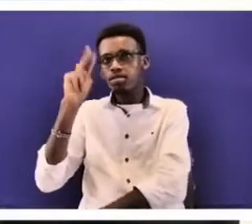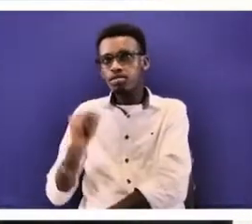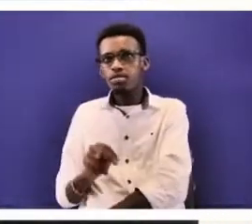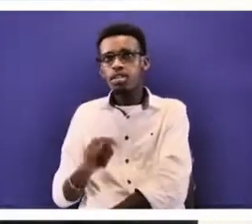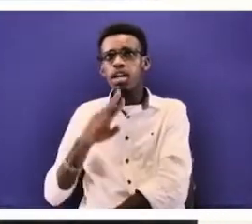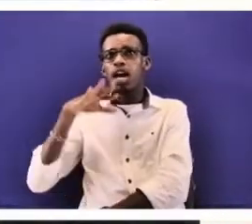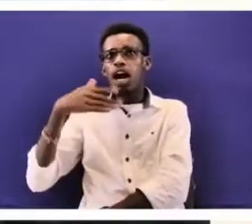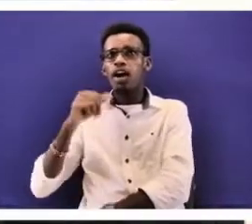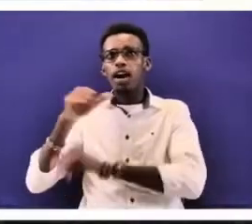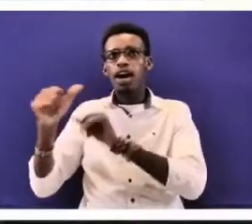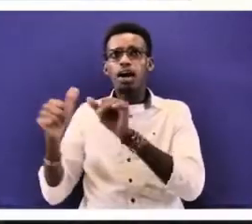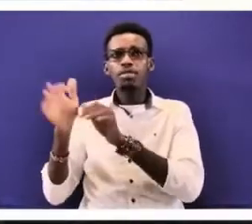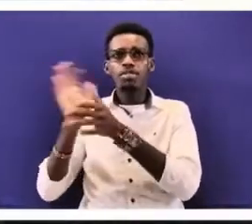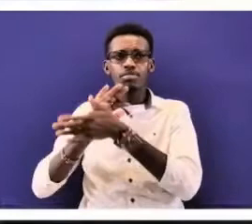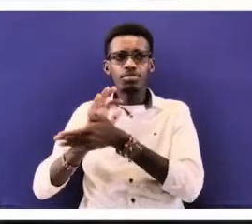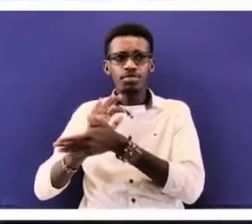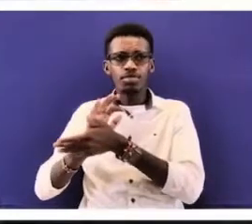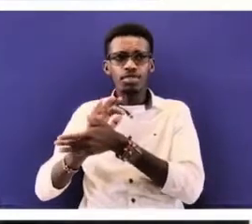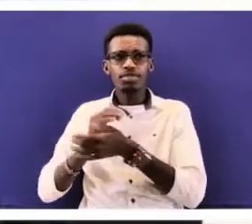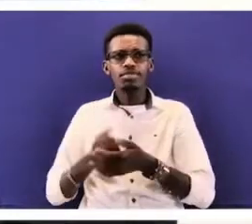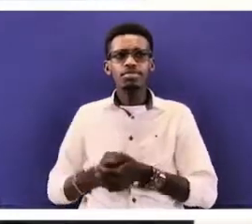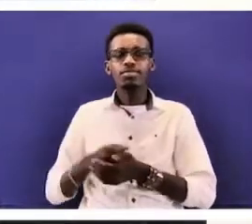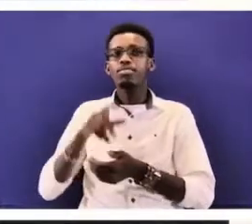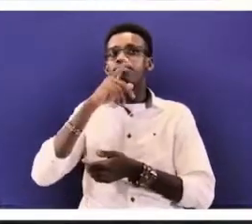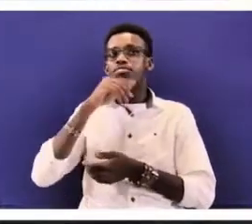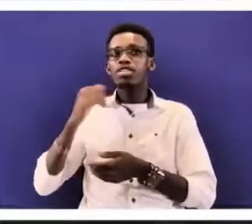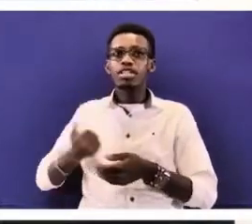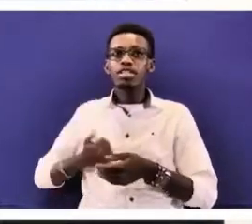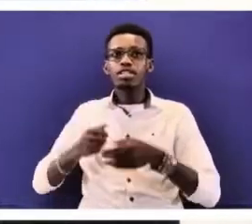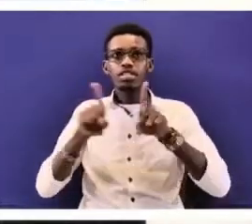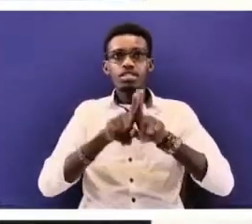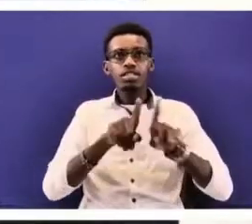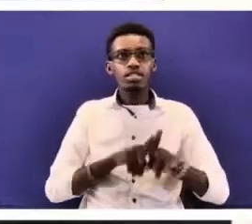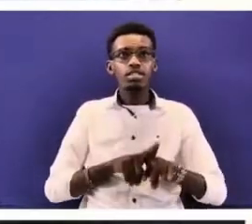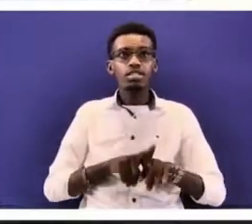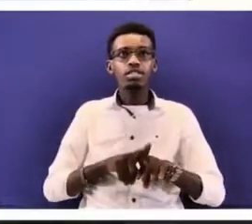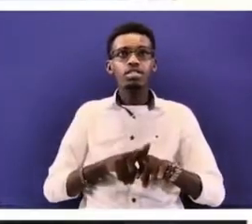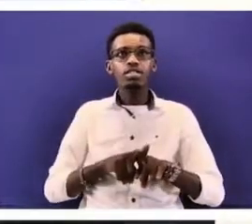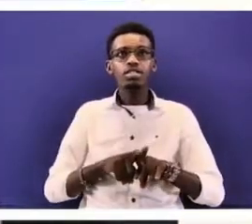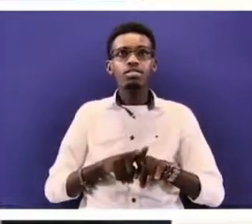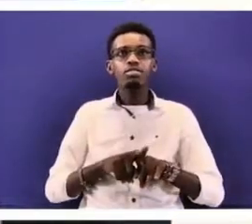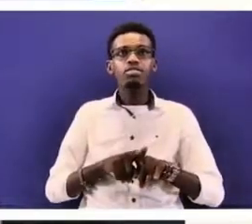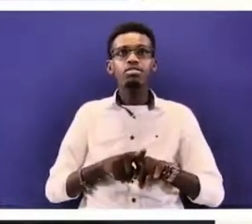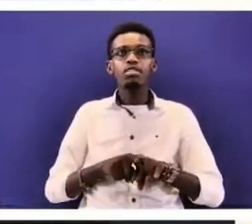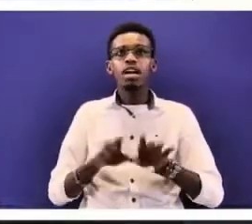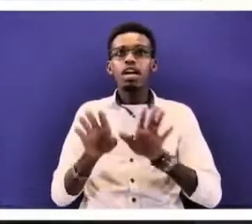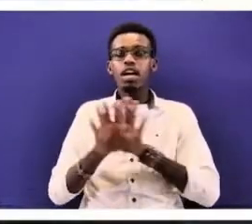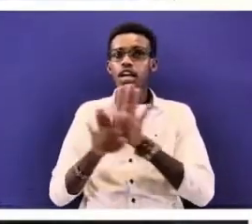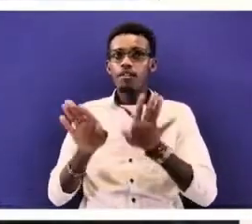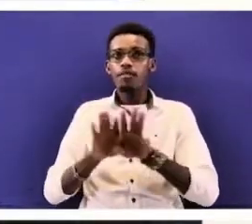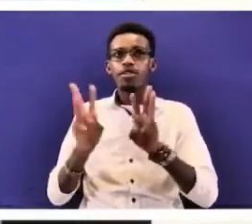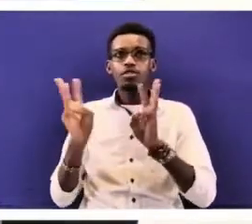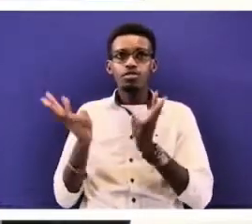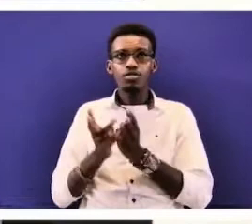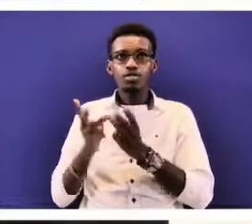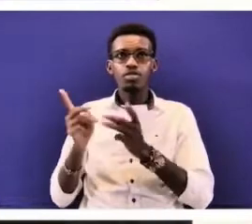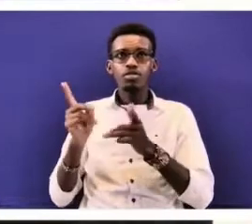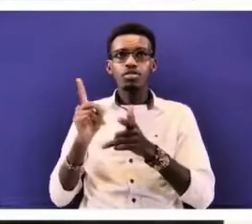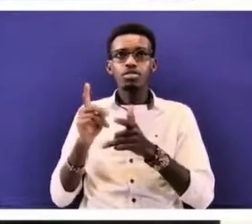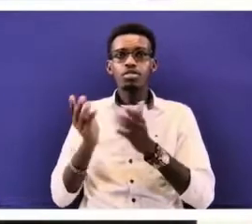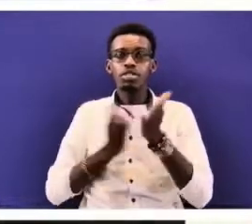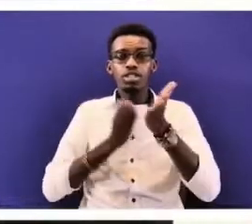how about the movies?" Brothers and sisters, every aspect of the word of God, the service that we're